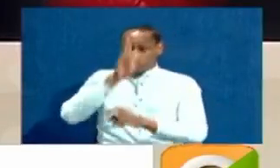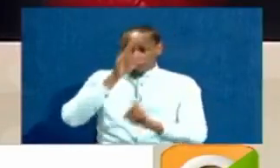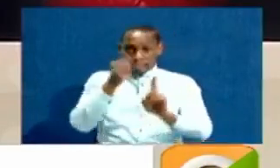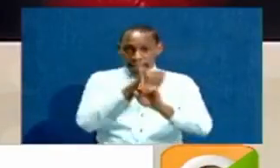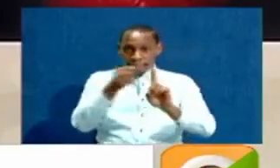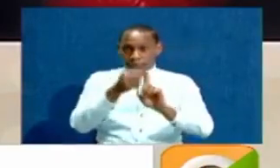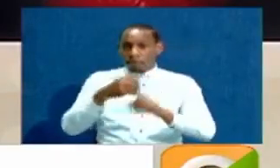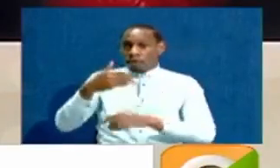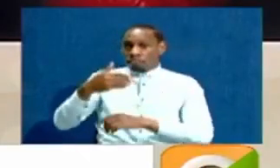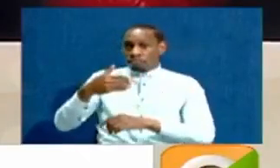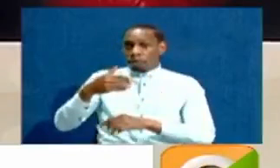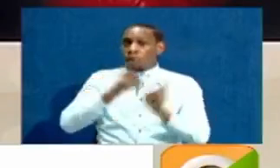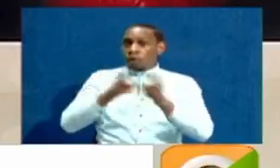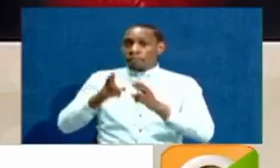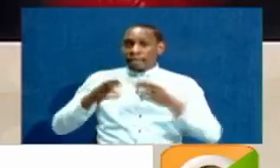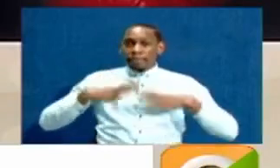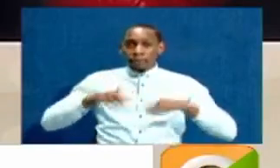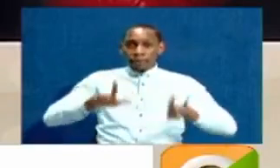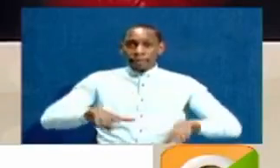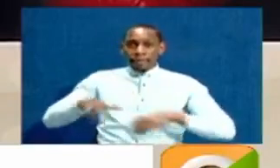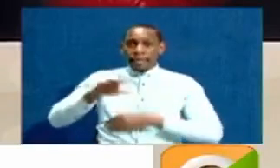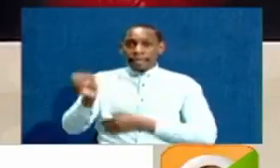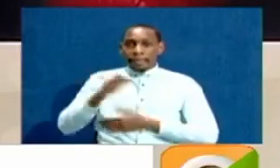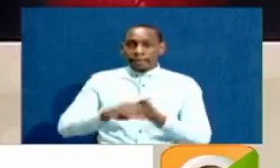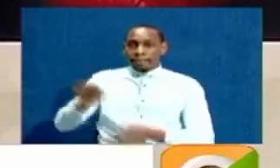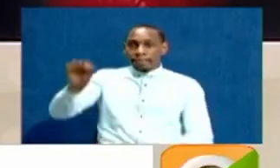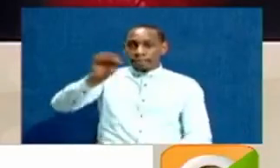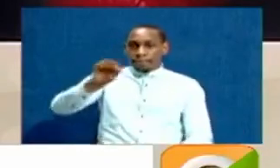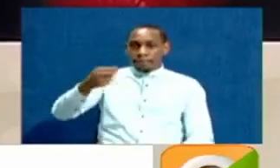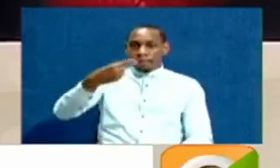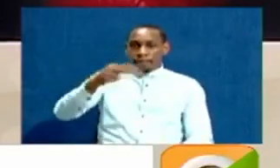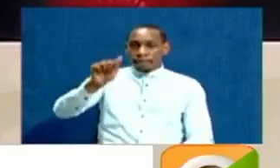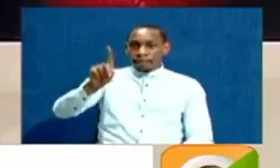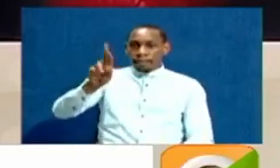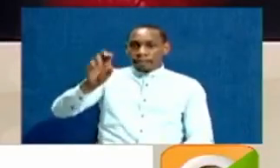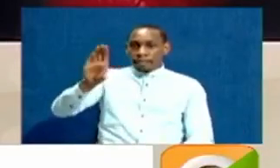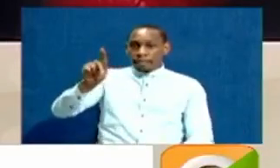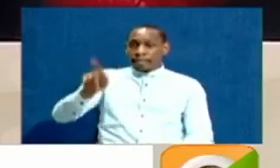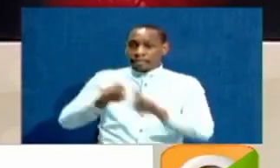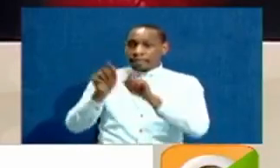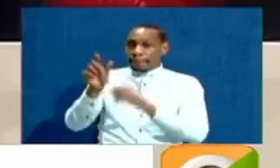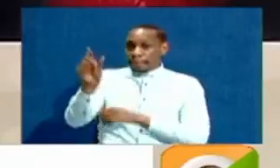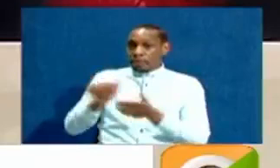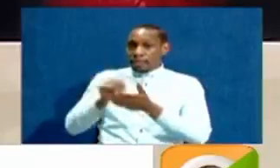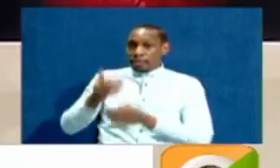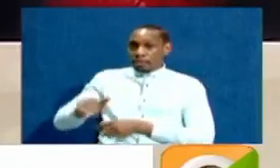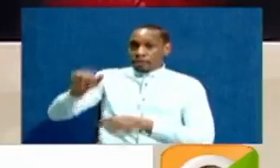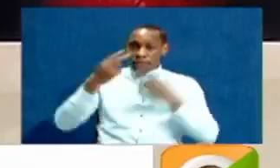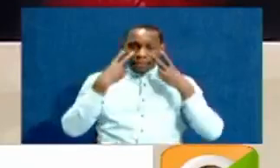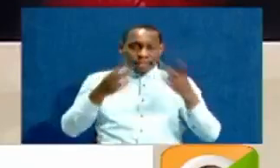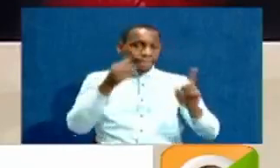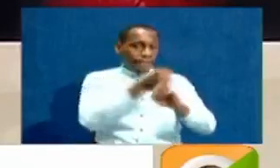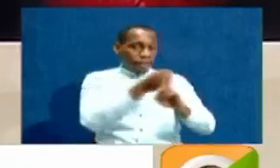brutality are often residents of informal settlements. Shadrack Wambui was one such resident. He grew up witnessing